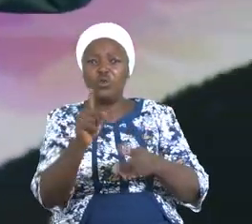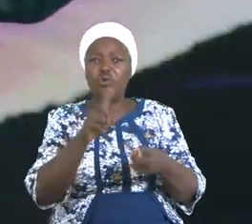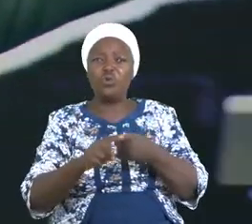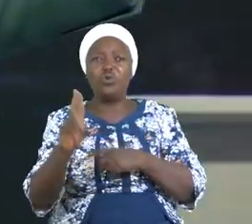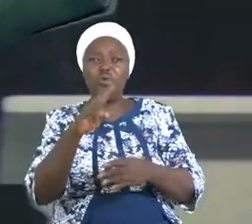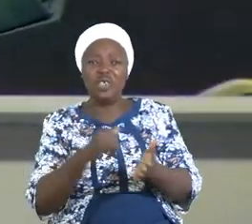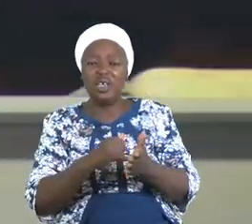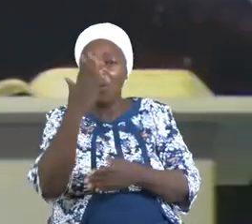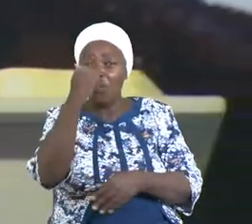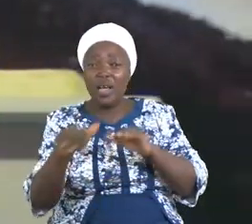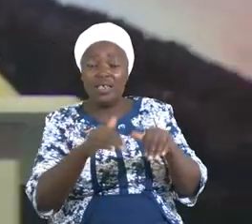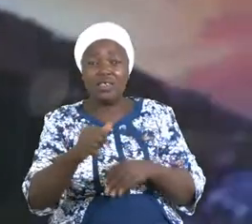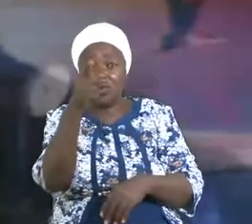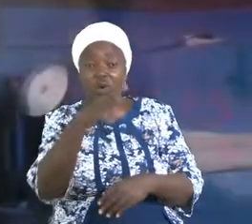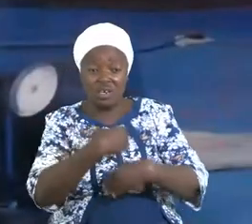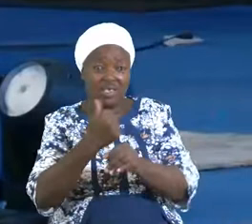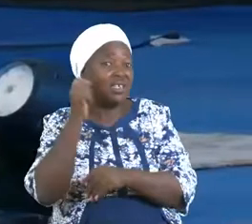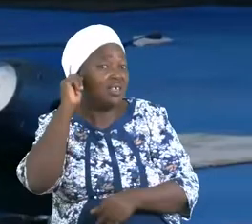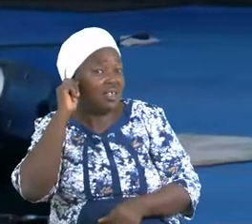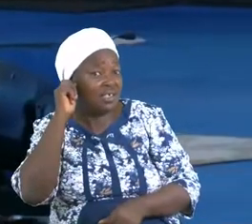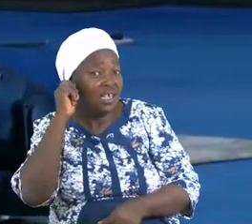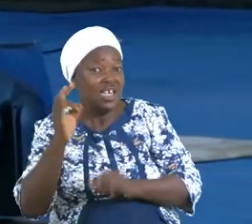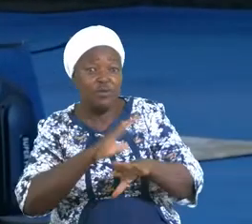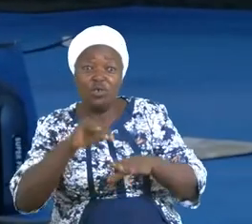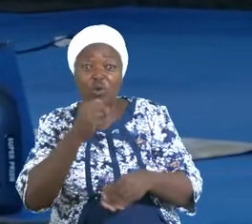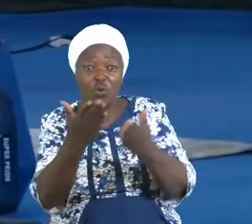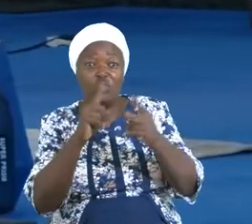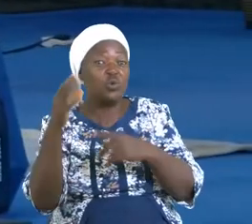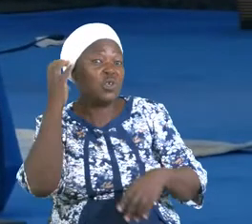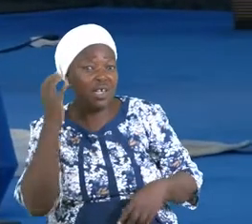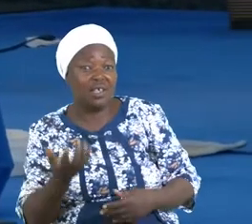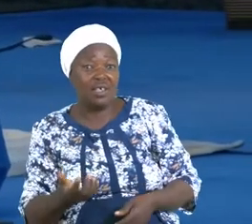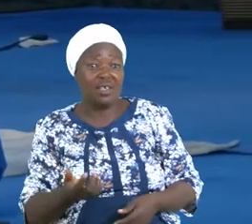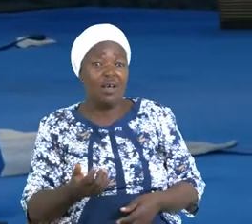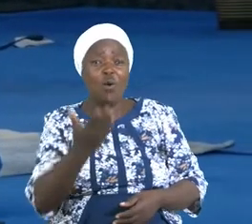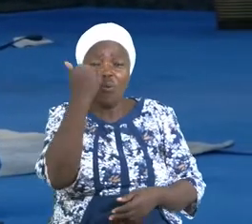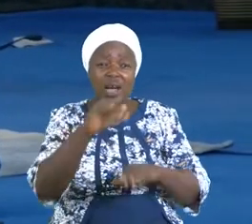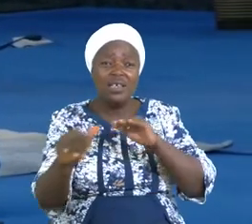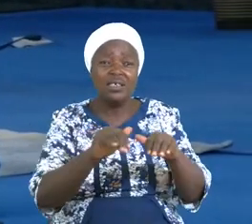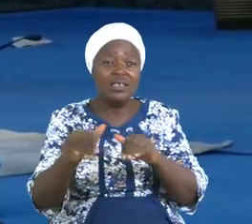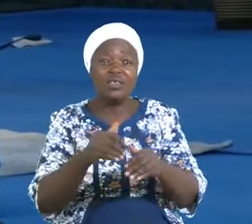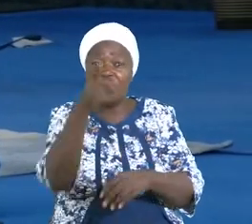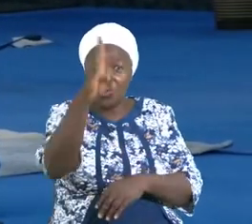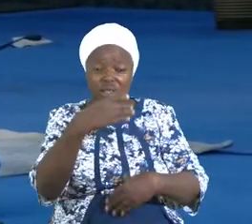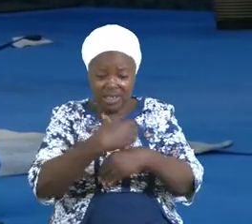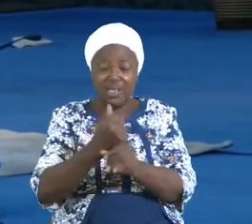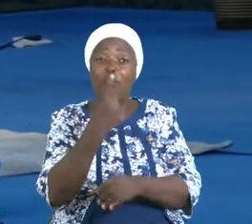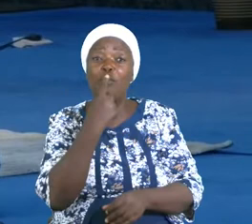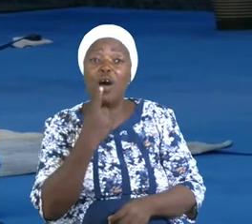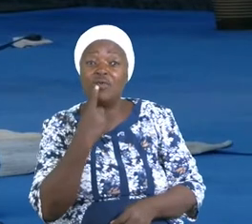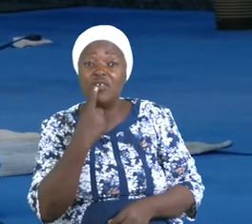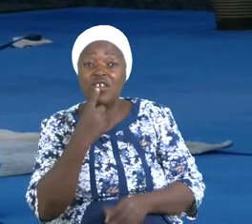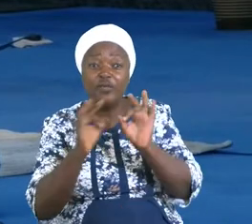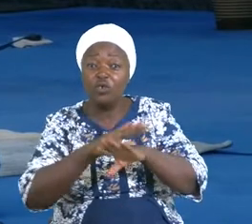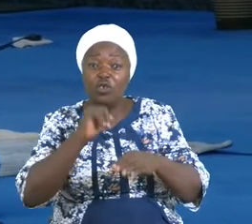God create ears if he didn't want us to hear? Why did God create mouth if he didn't want us